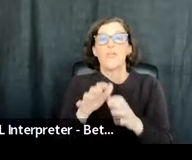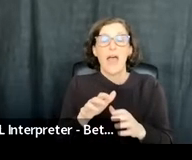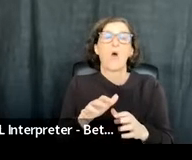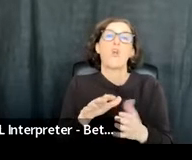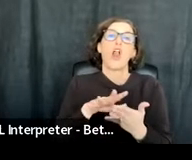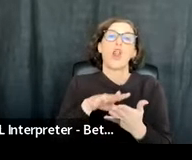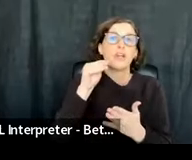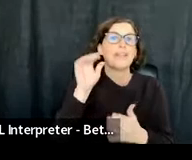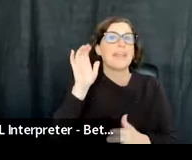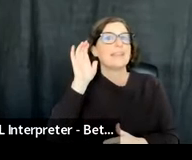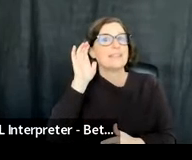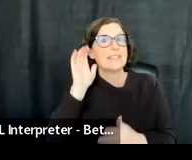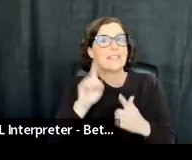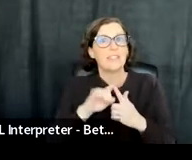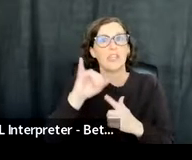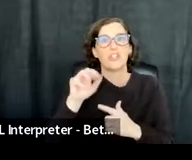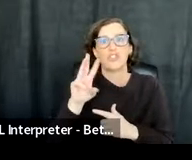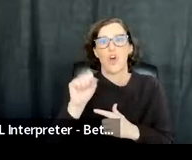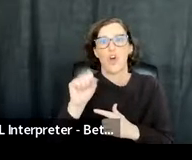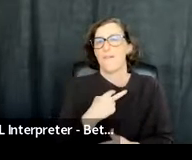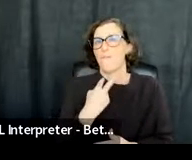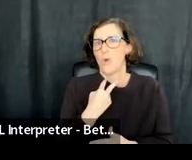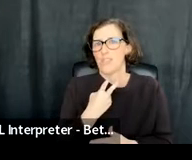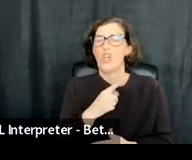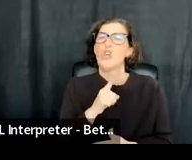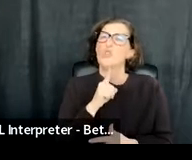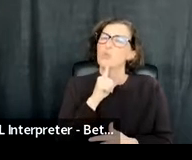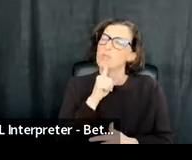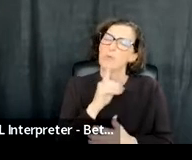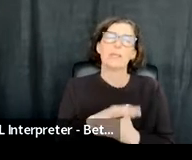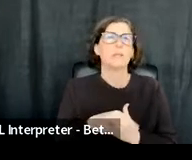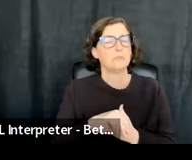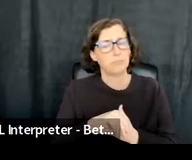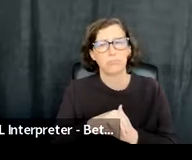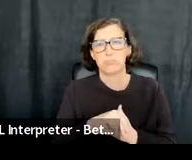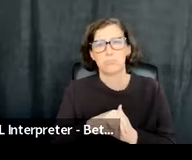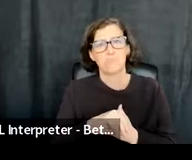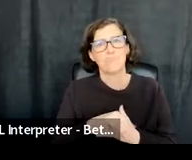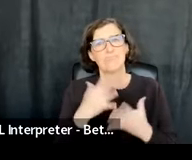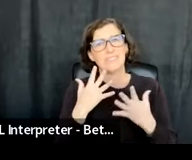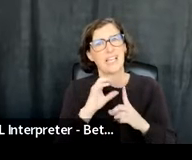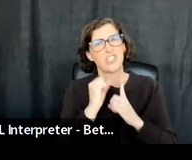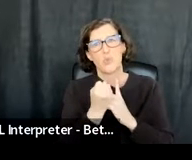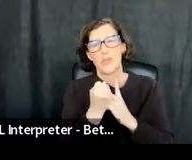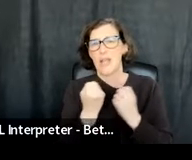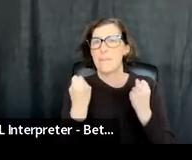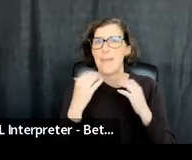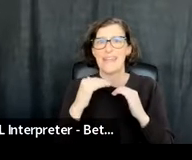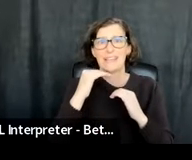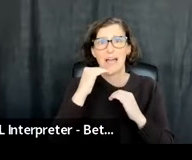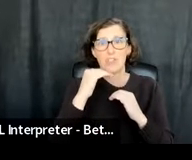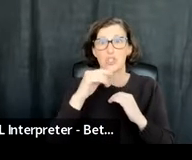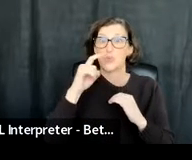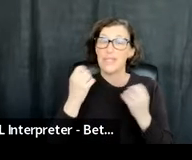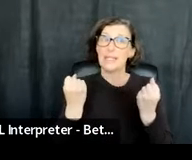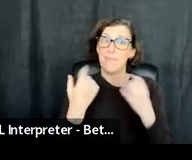voice. So this was a real tragedy on so many levels, because it took months of time for her to get all